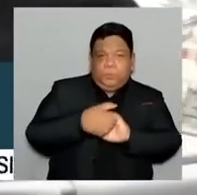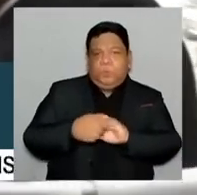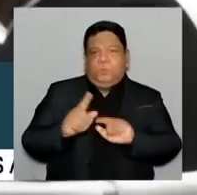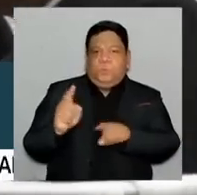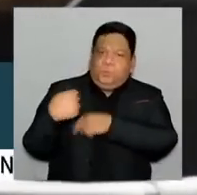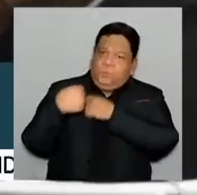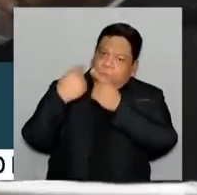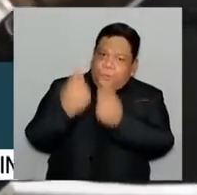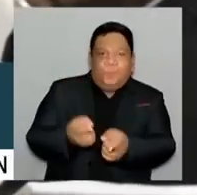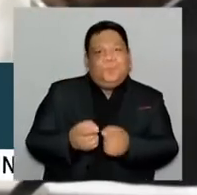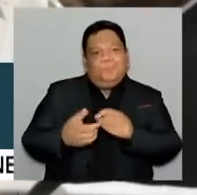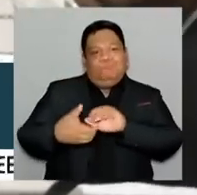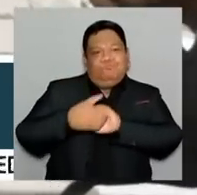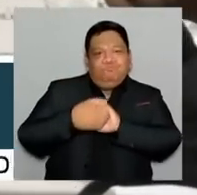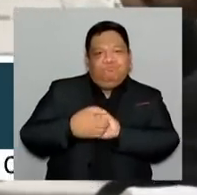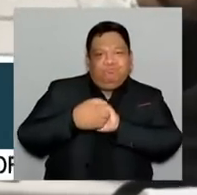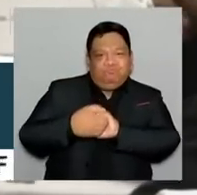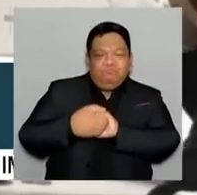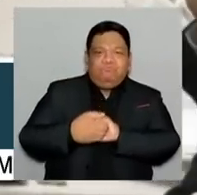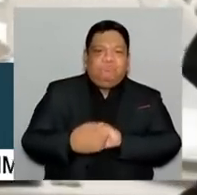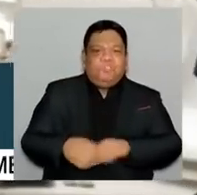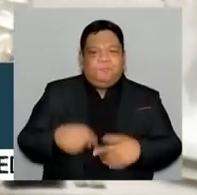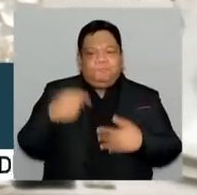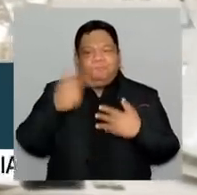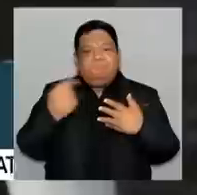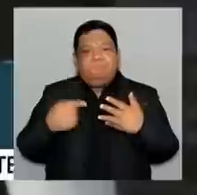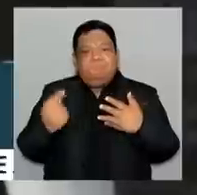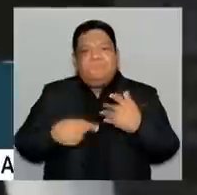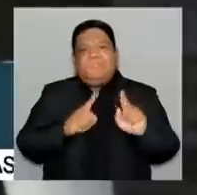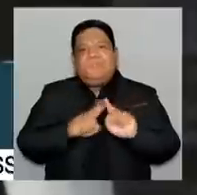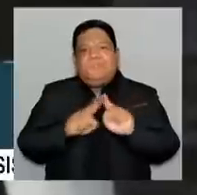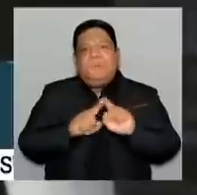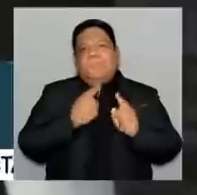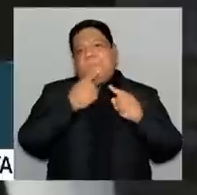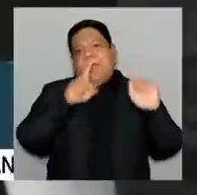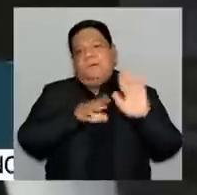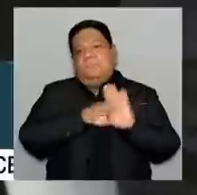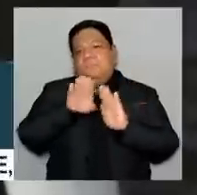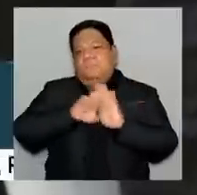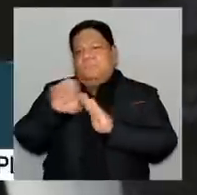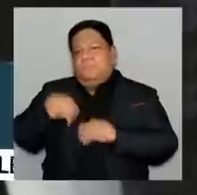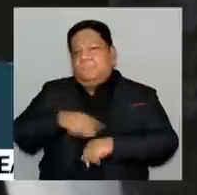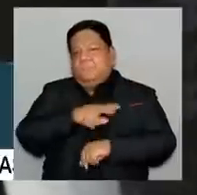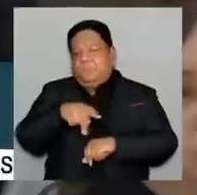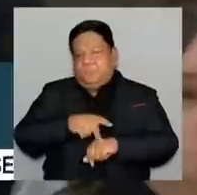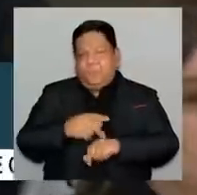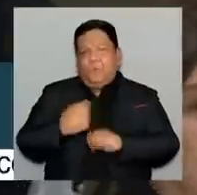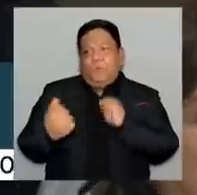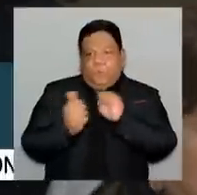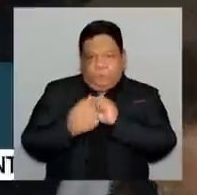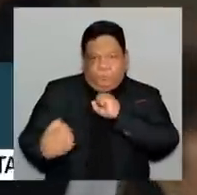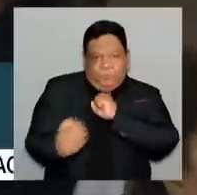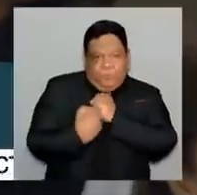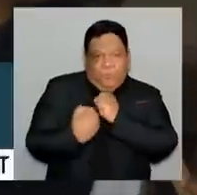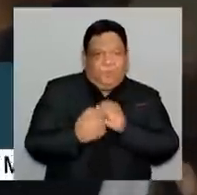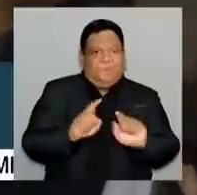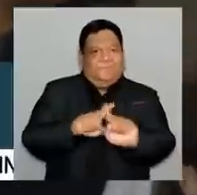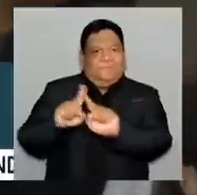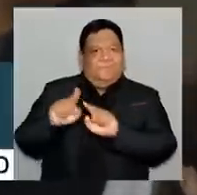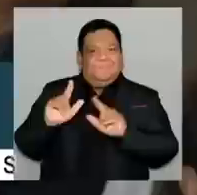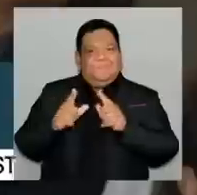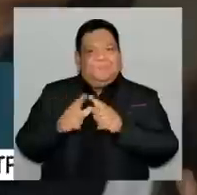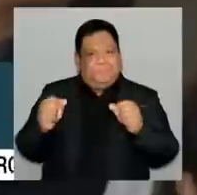can point to so many of the developments that happened in the Philippines with the assistance of the different